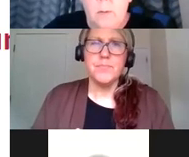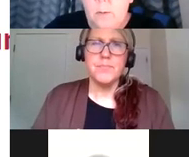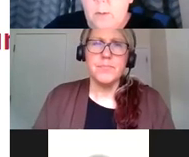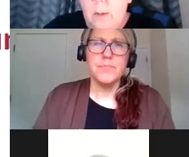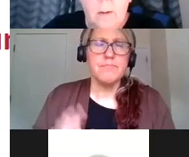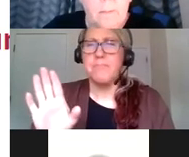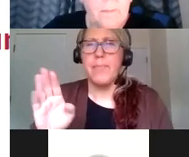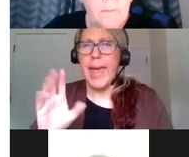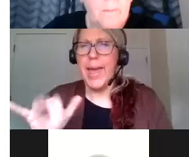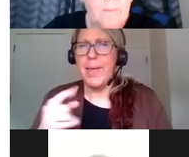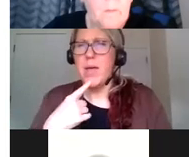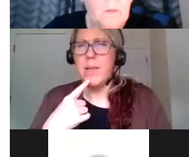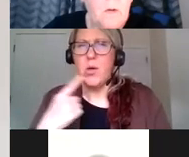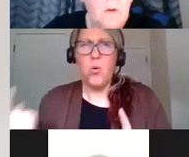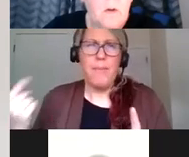me go to the,